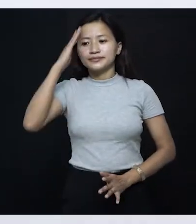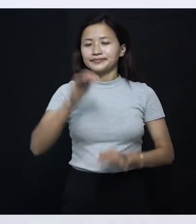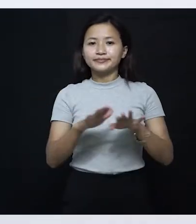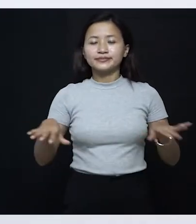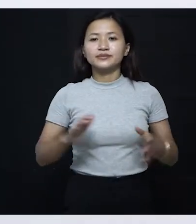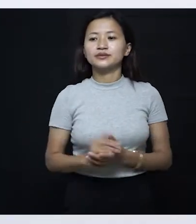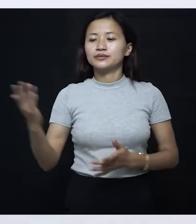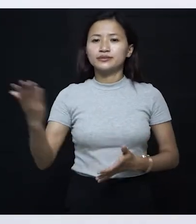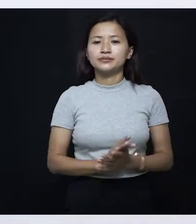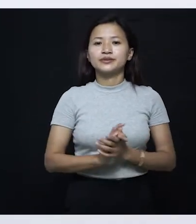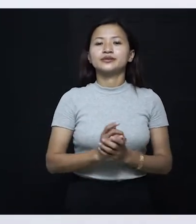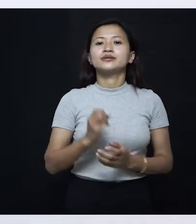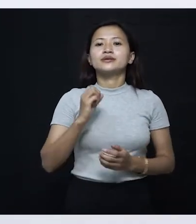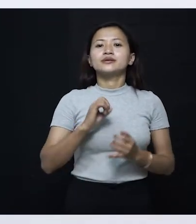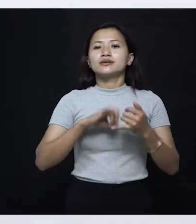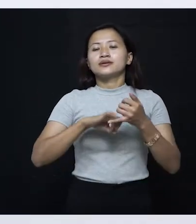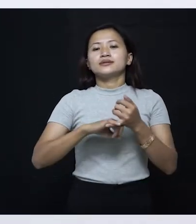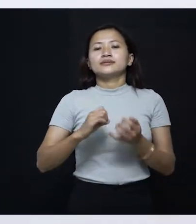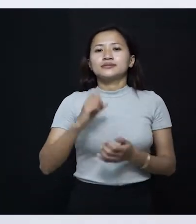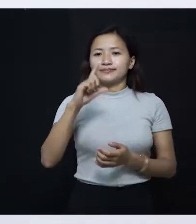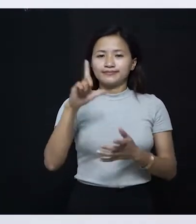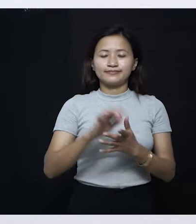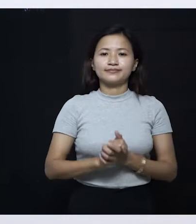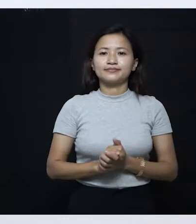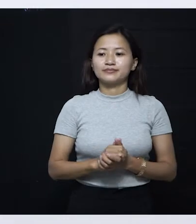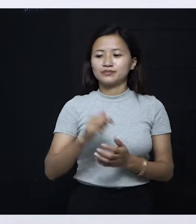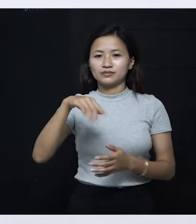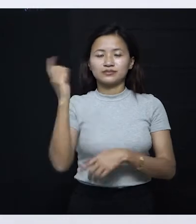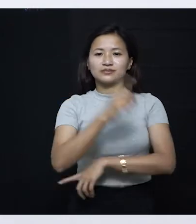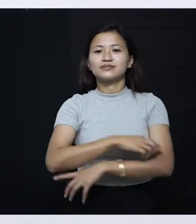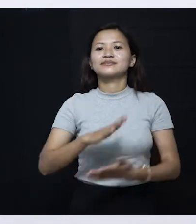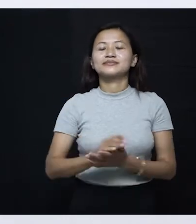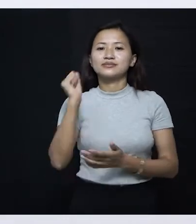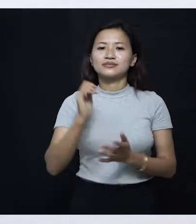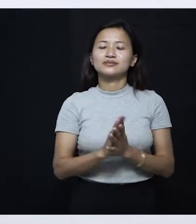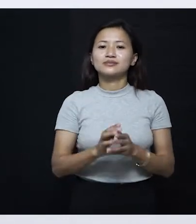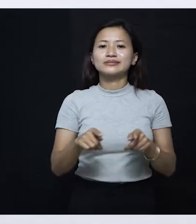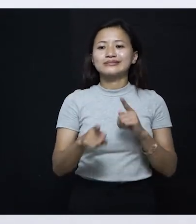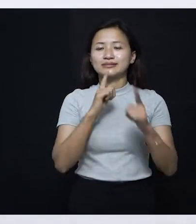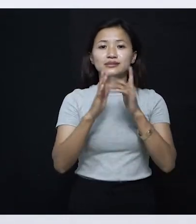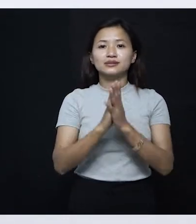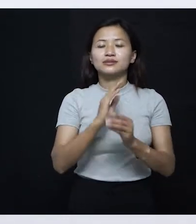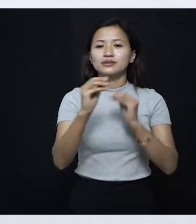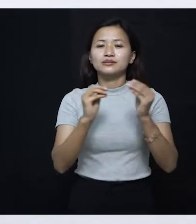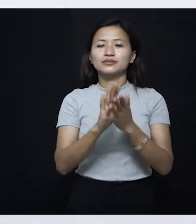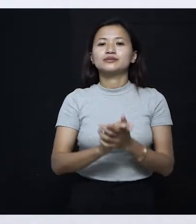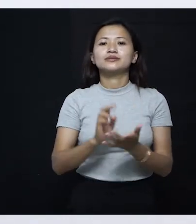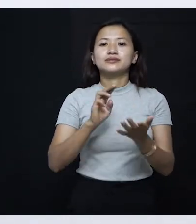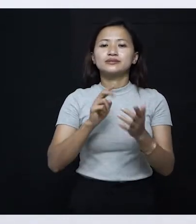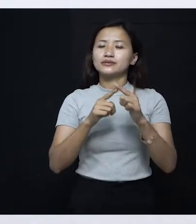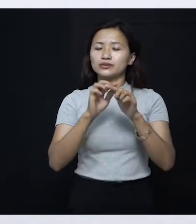Hello students, welcome back to social science class. And today also, we will be discussing about